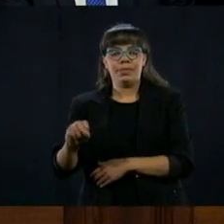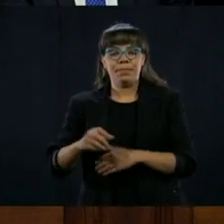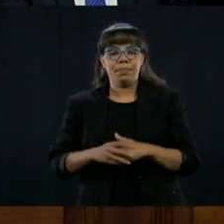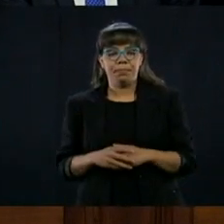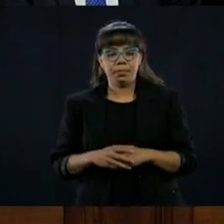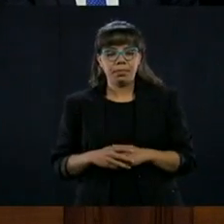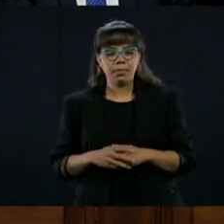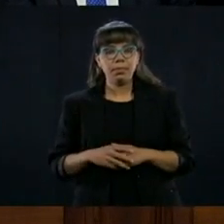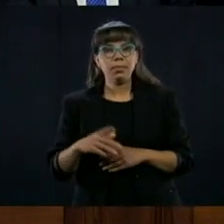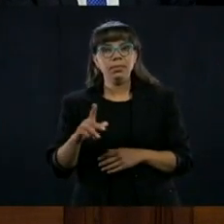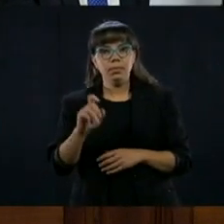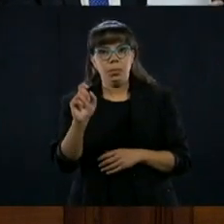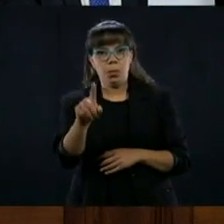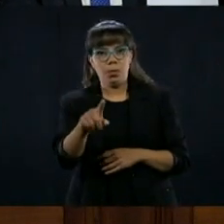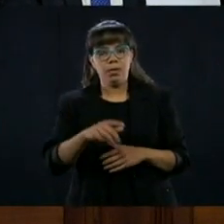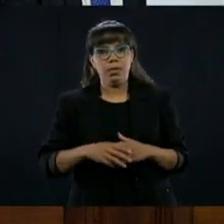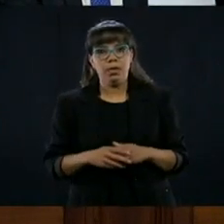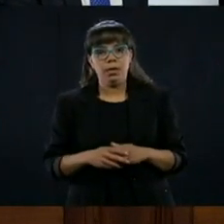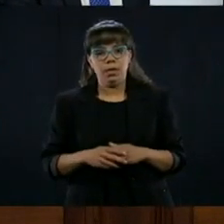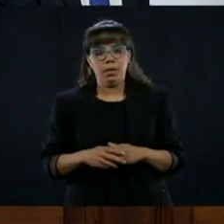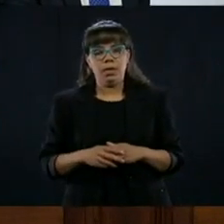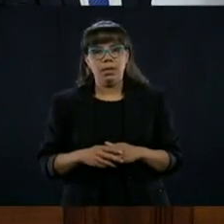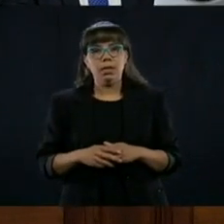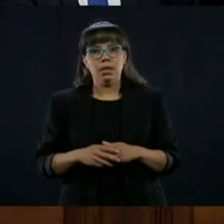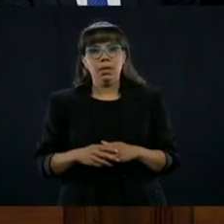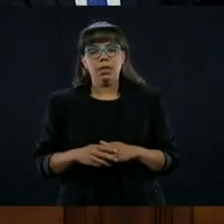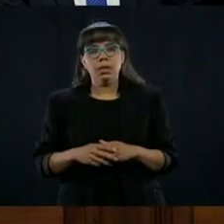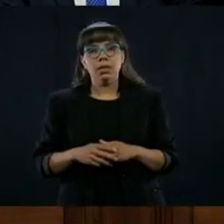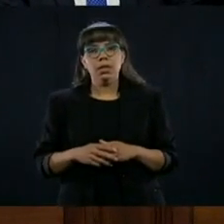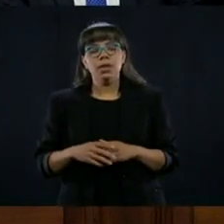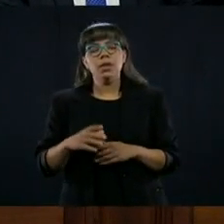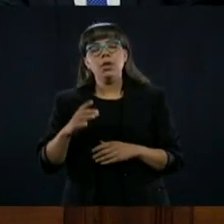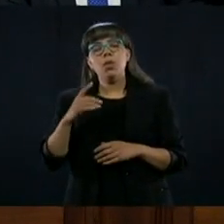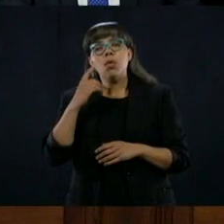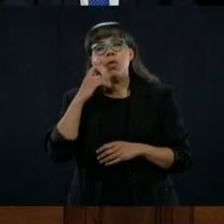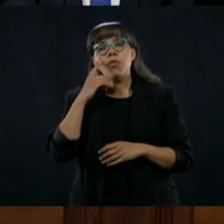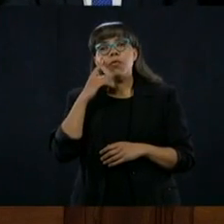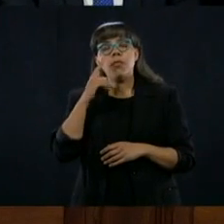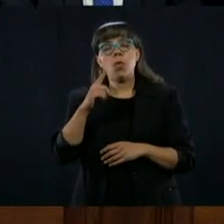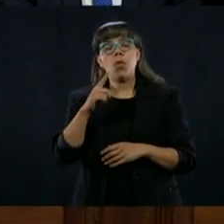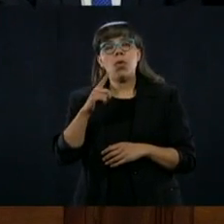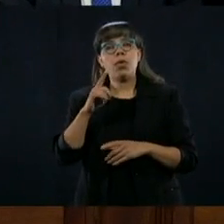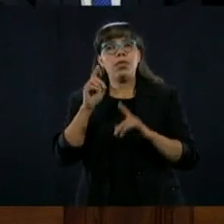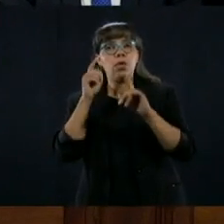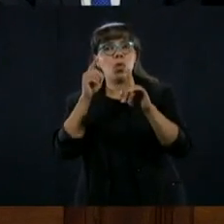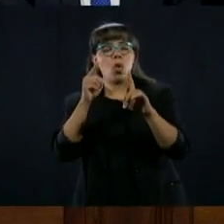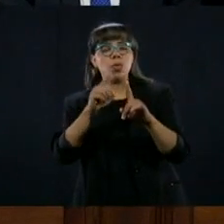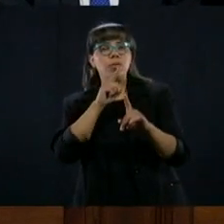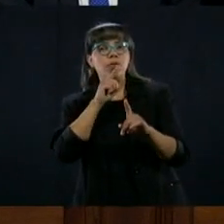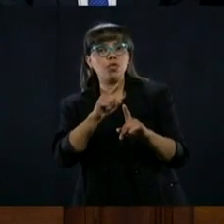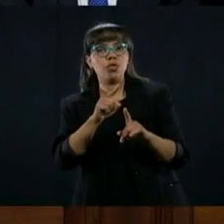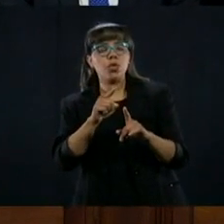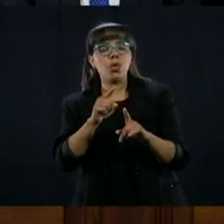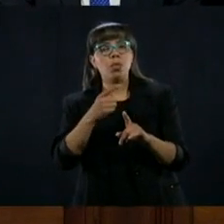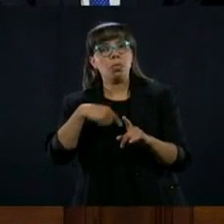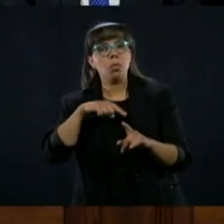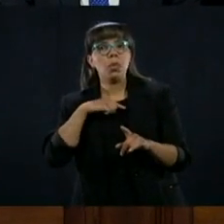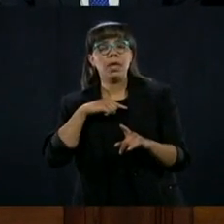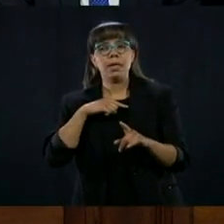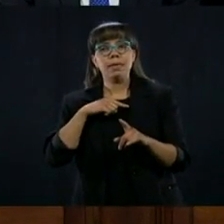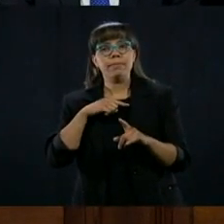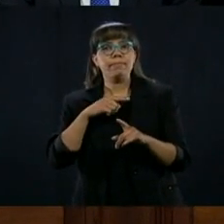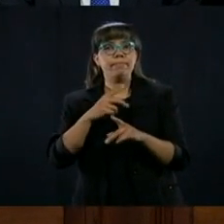Testing is a key part of the confinement strategy, but we're missing details, like key